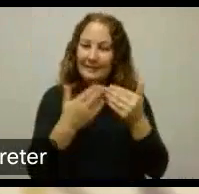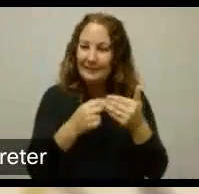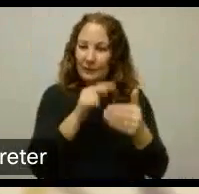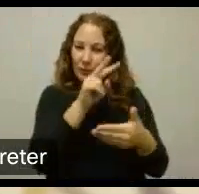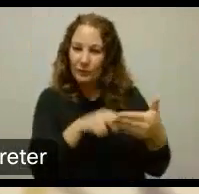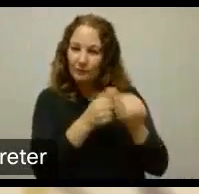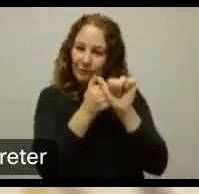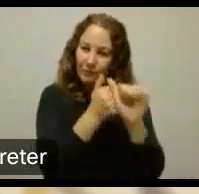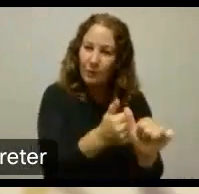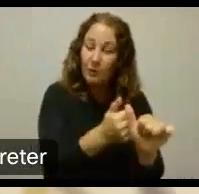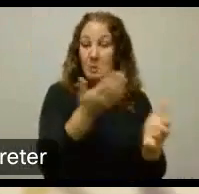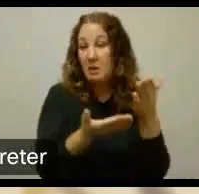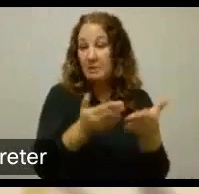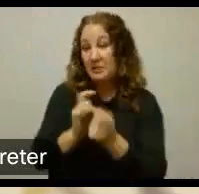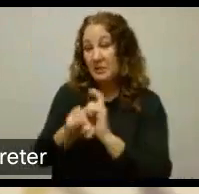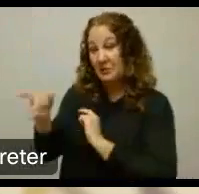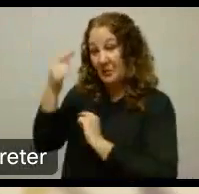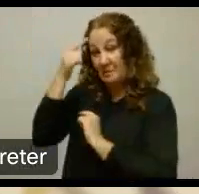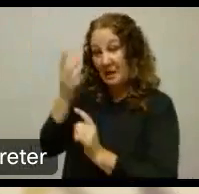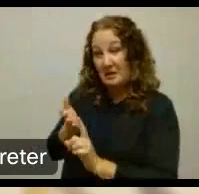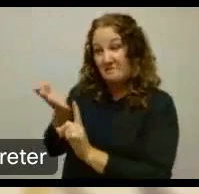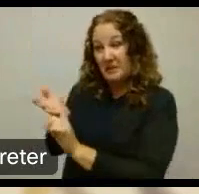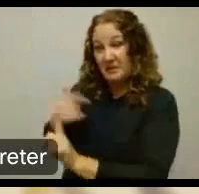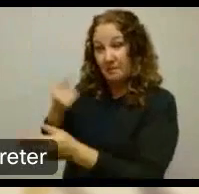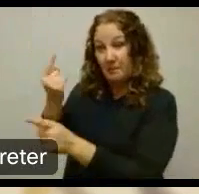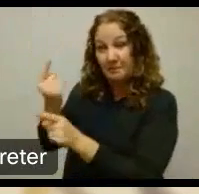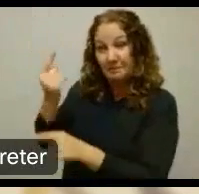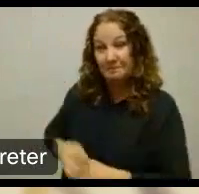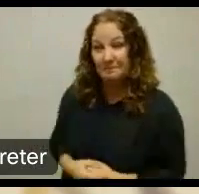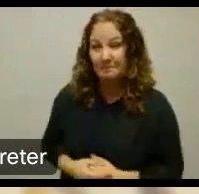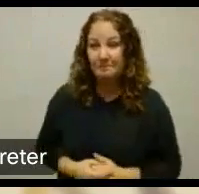and maybe even change their mind or convince them that we're correct.